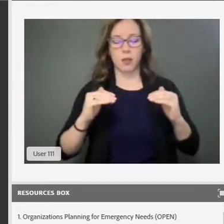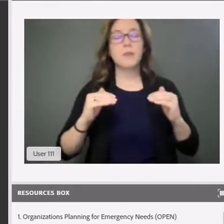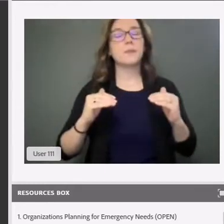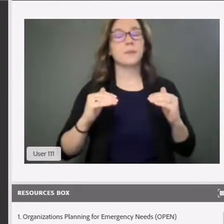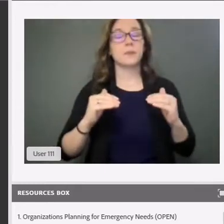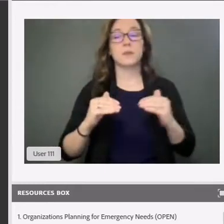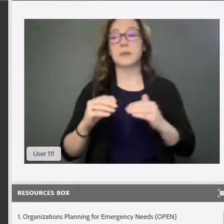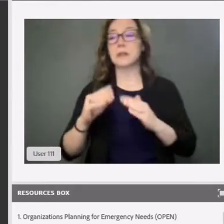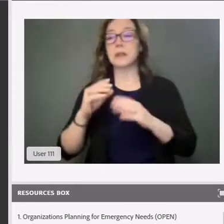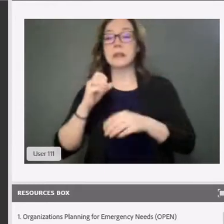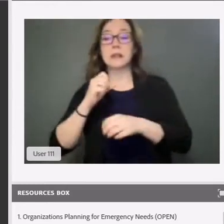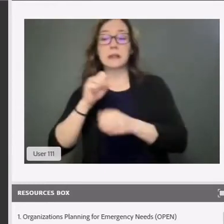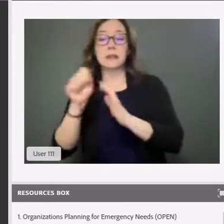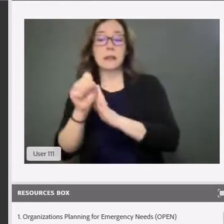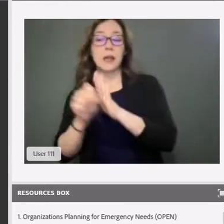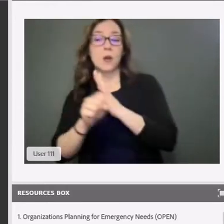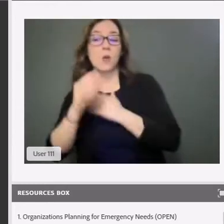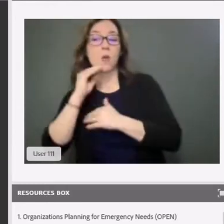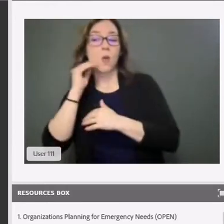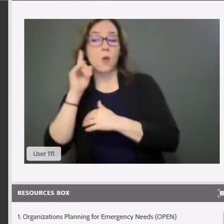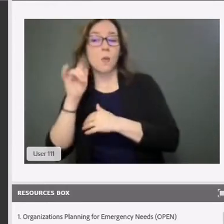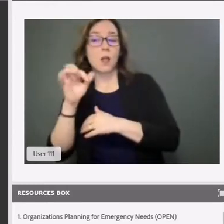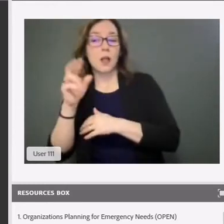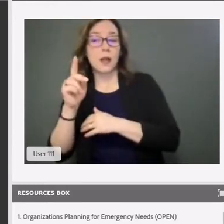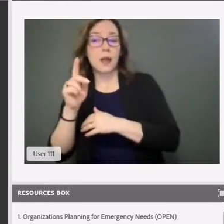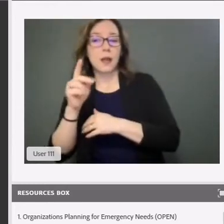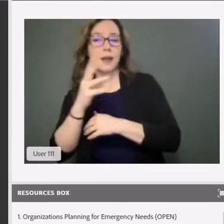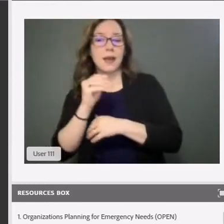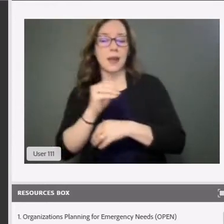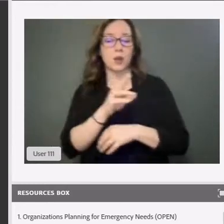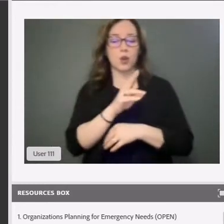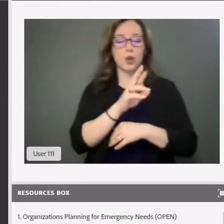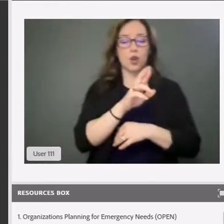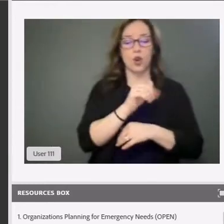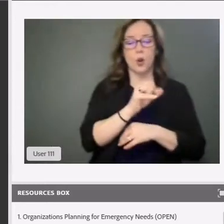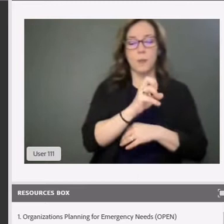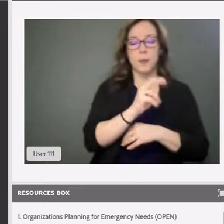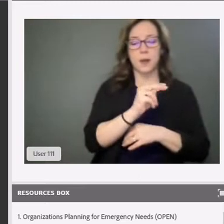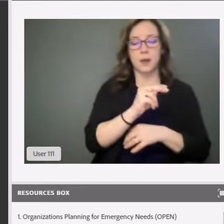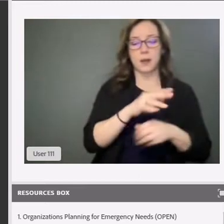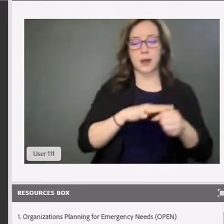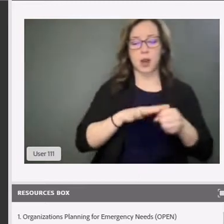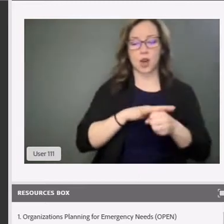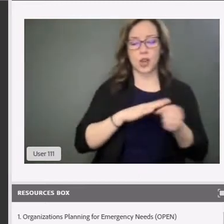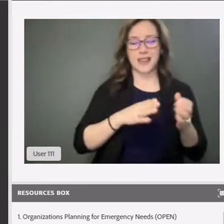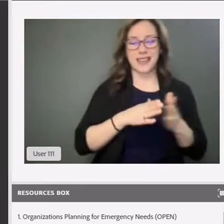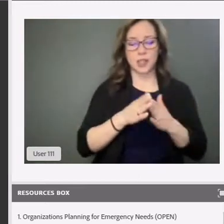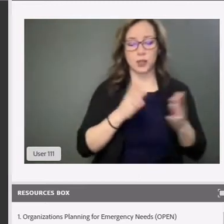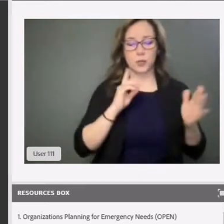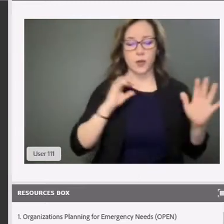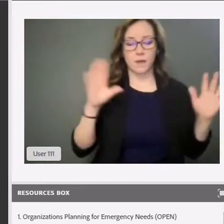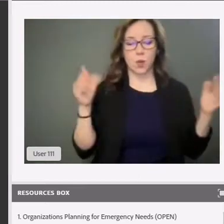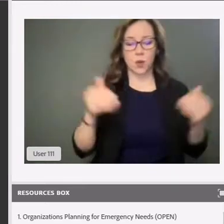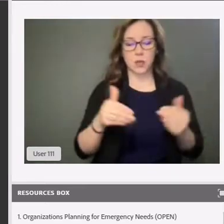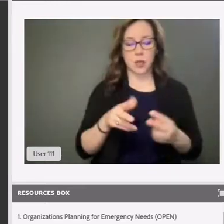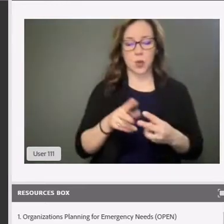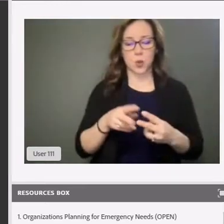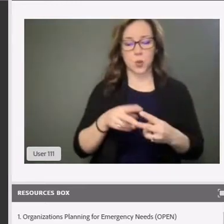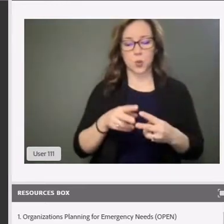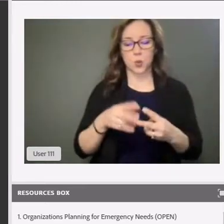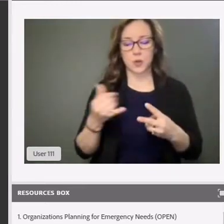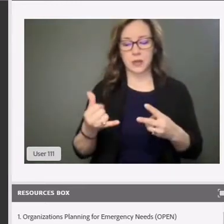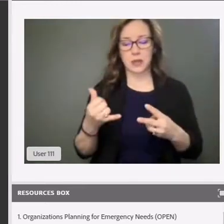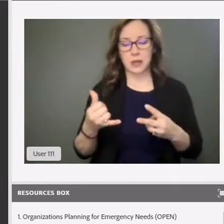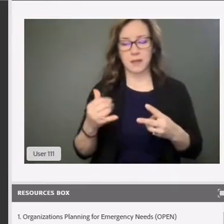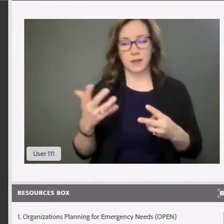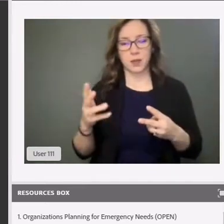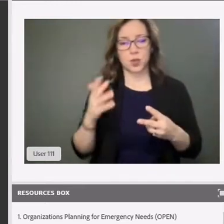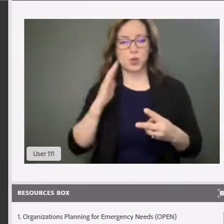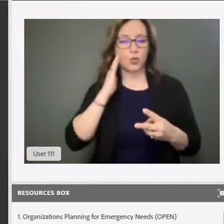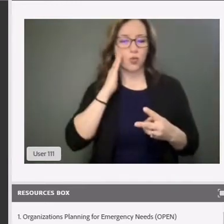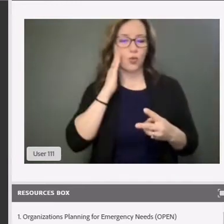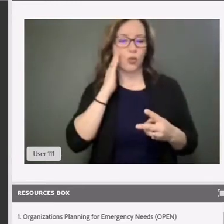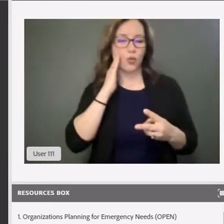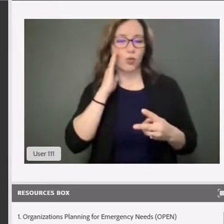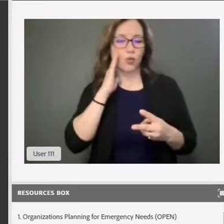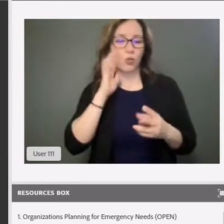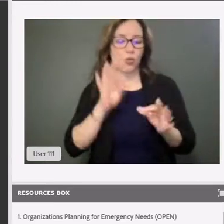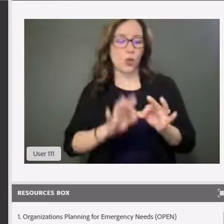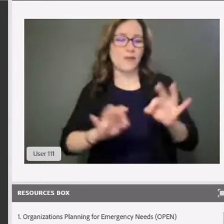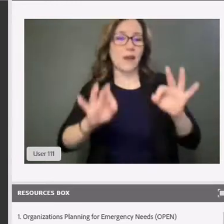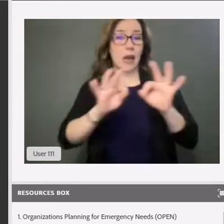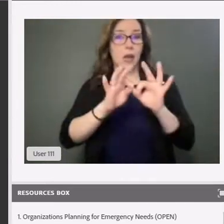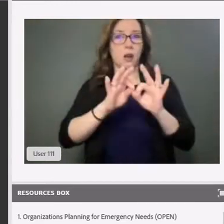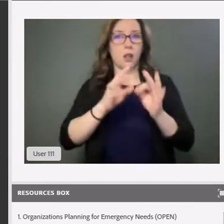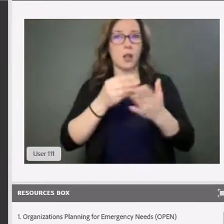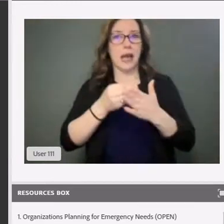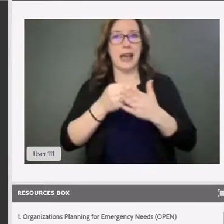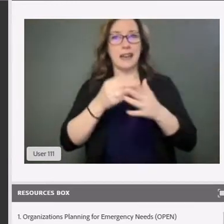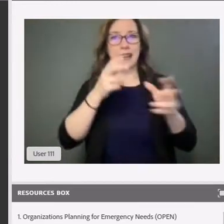the State Homeland Security Program and Urban Area Security Initiative, for which we're focusing on today, we already know what those final allocations are for the